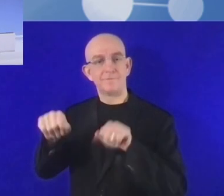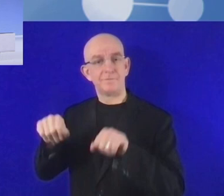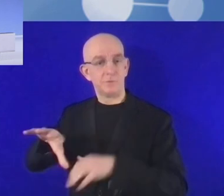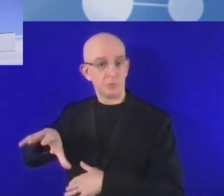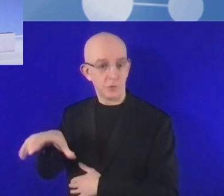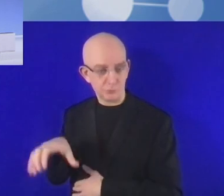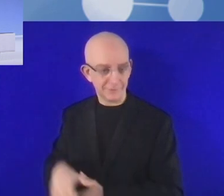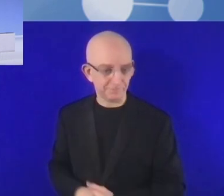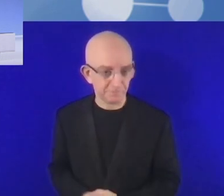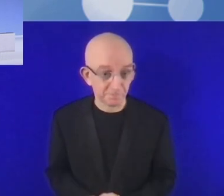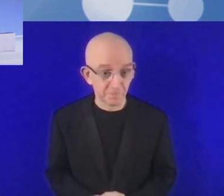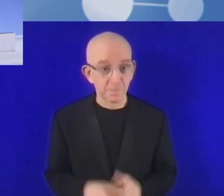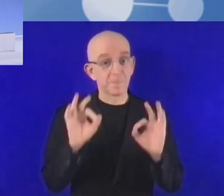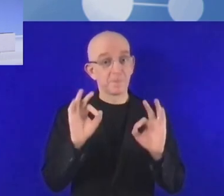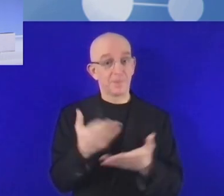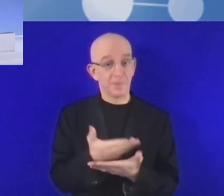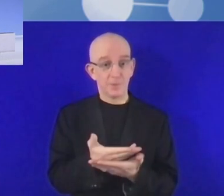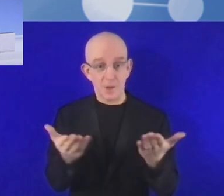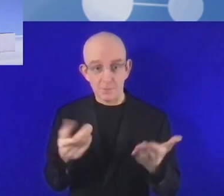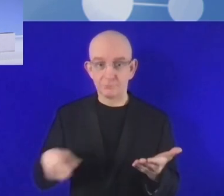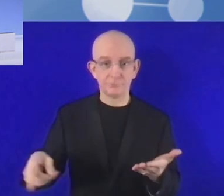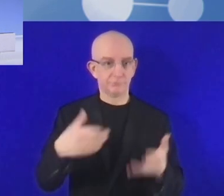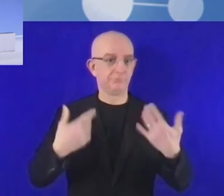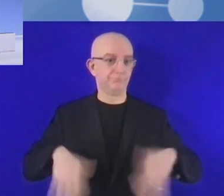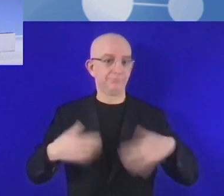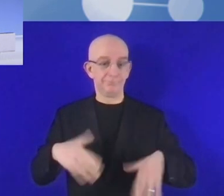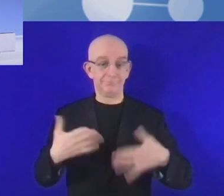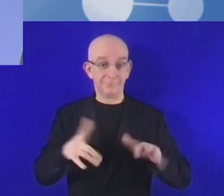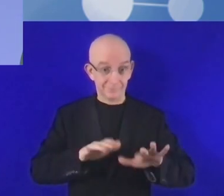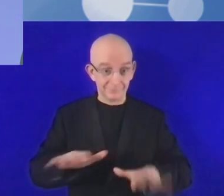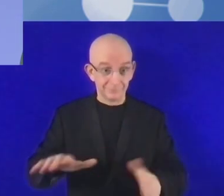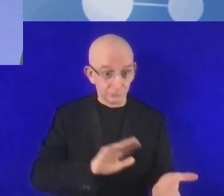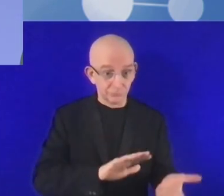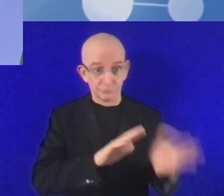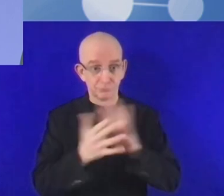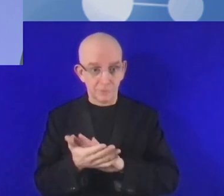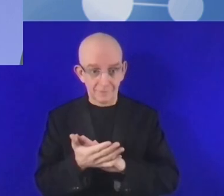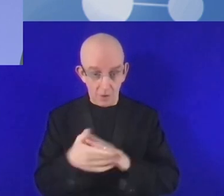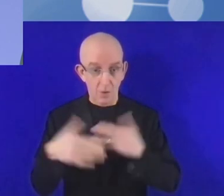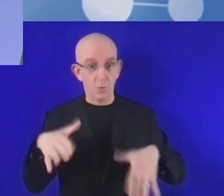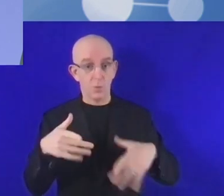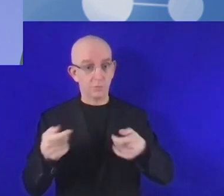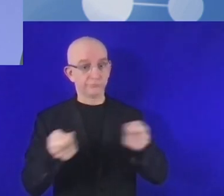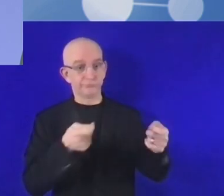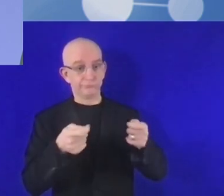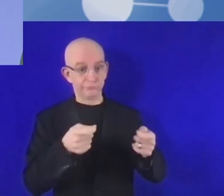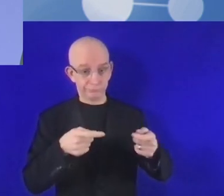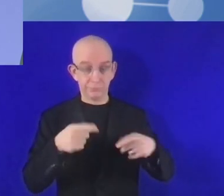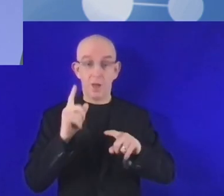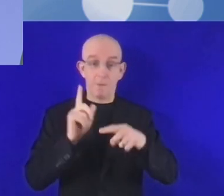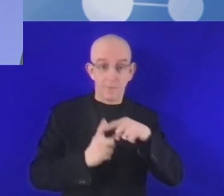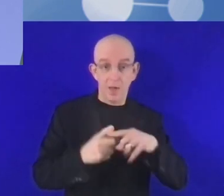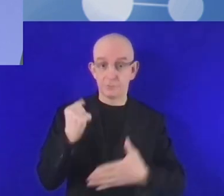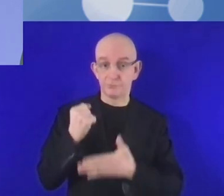and this European Union. And think the We think that it is going be it to